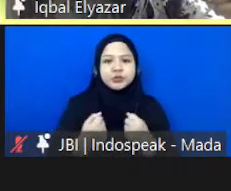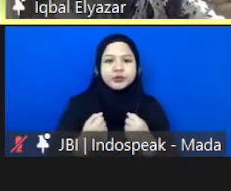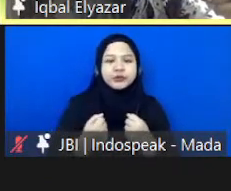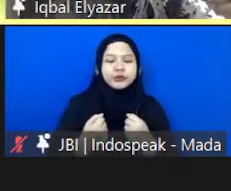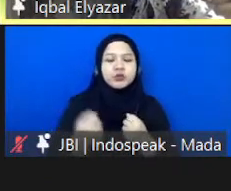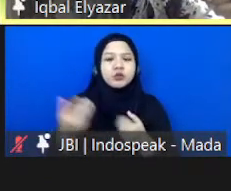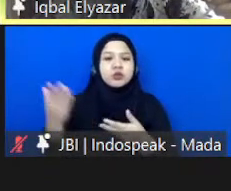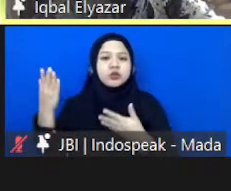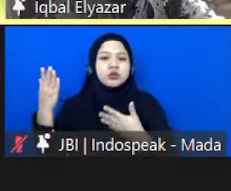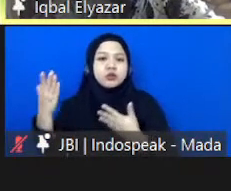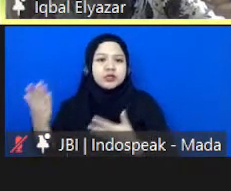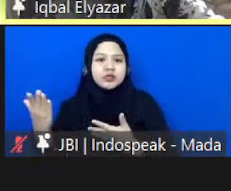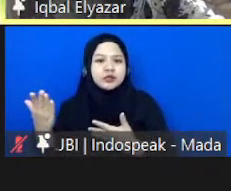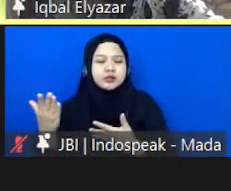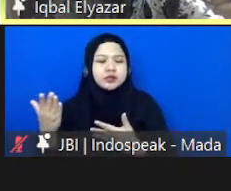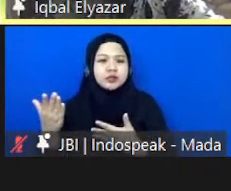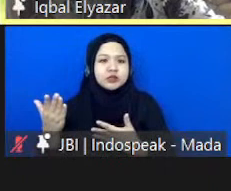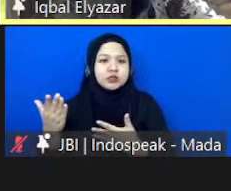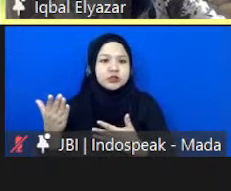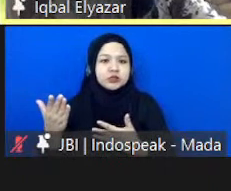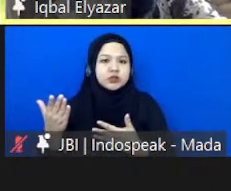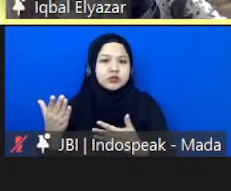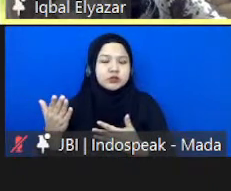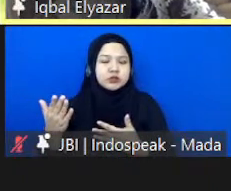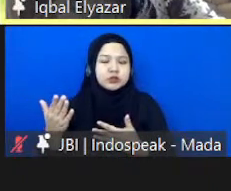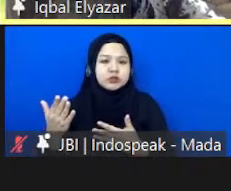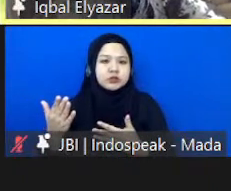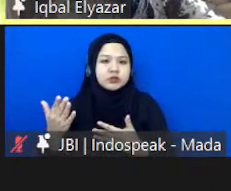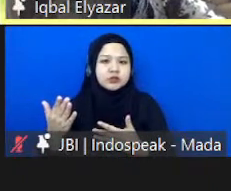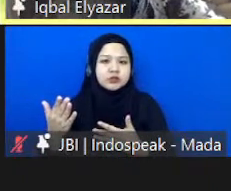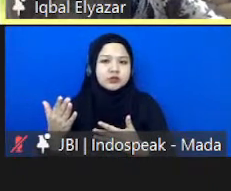of our, we call it,